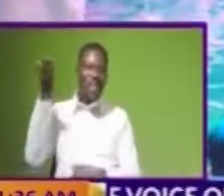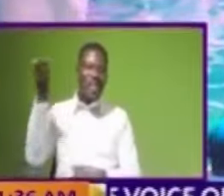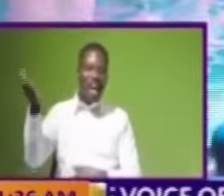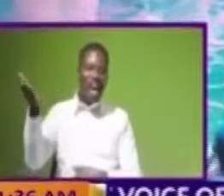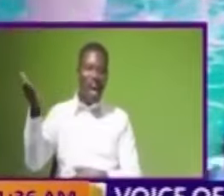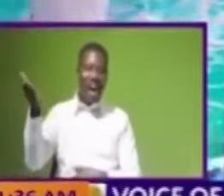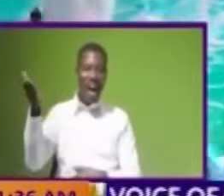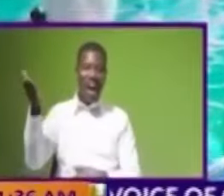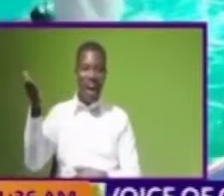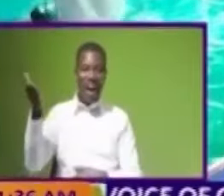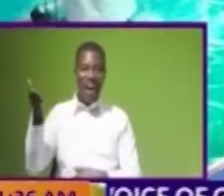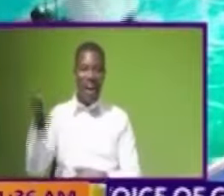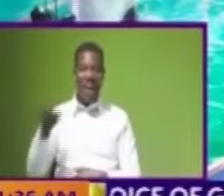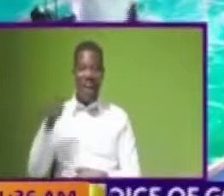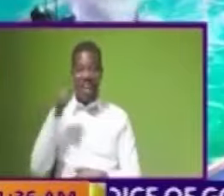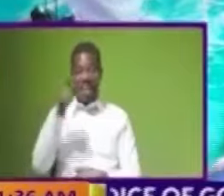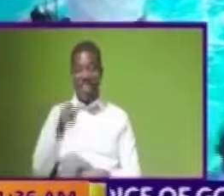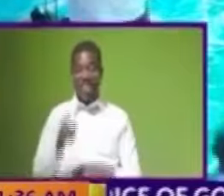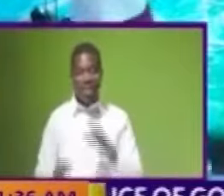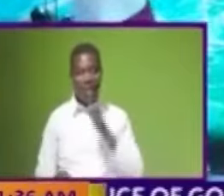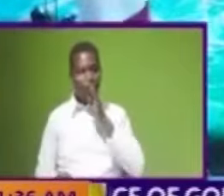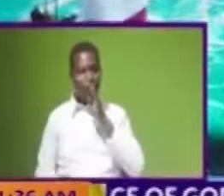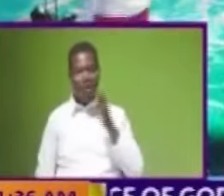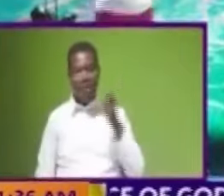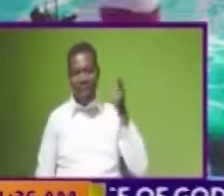we be se